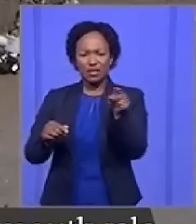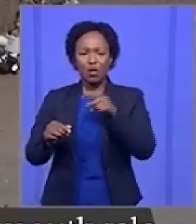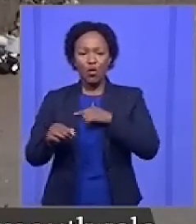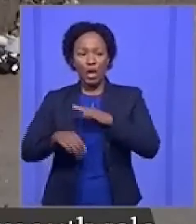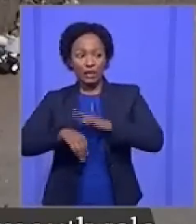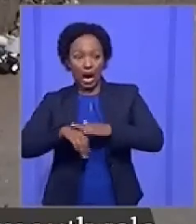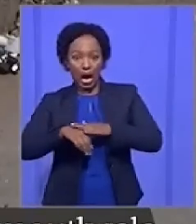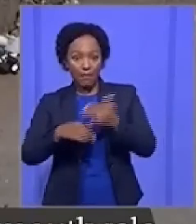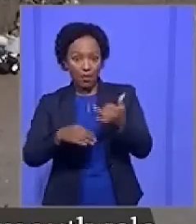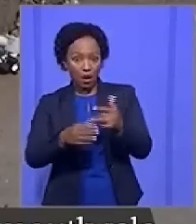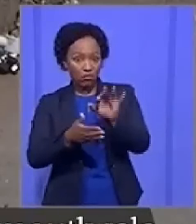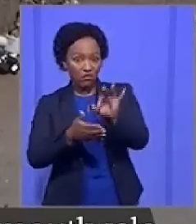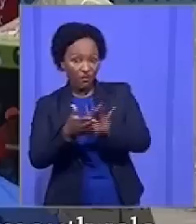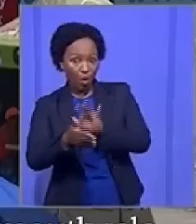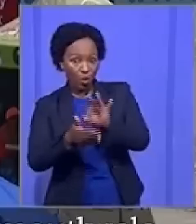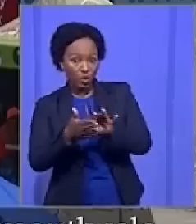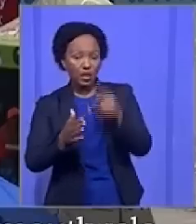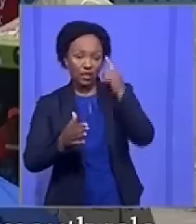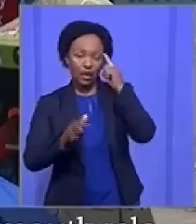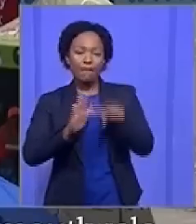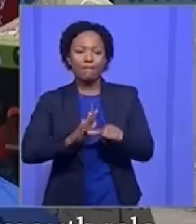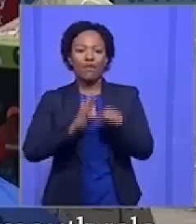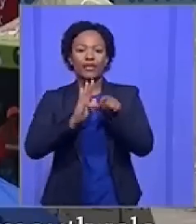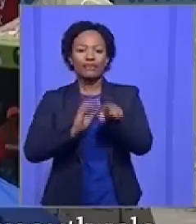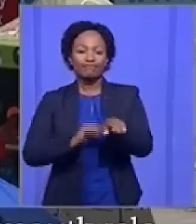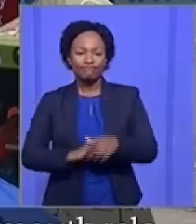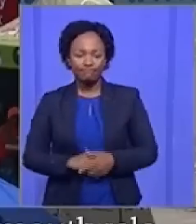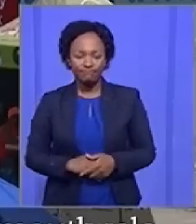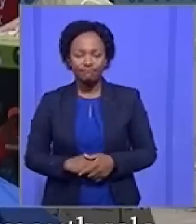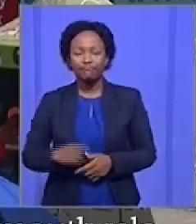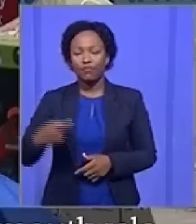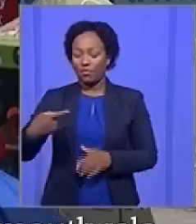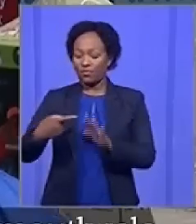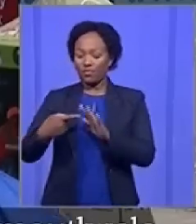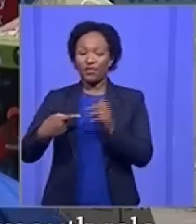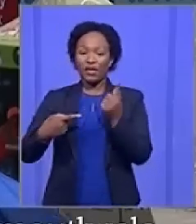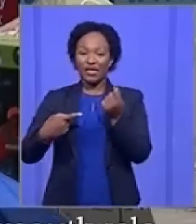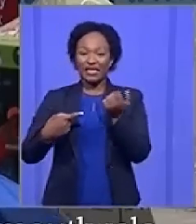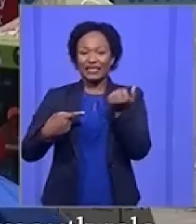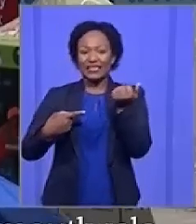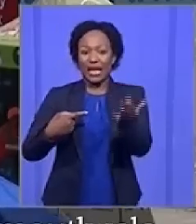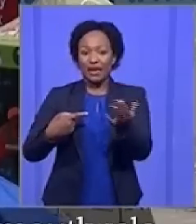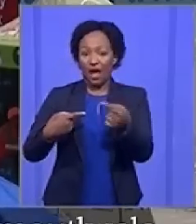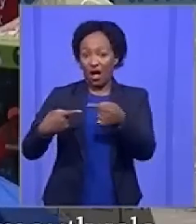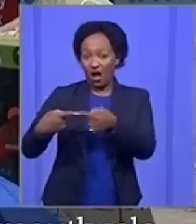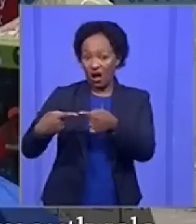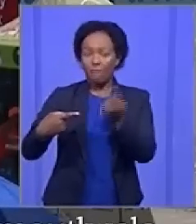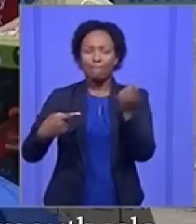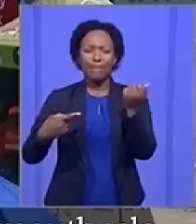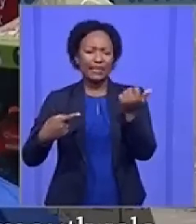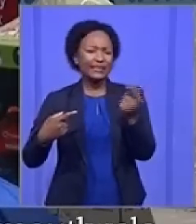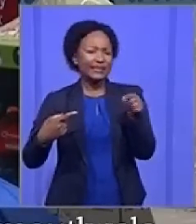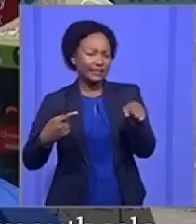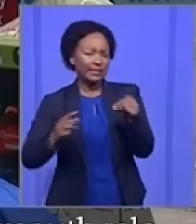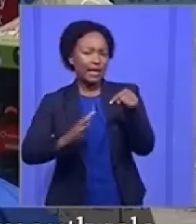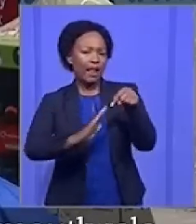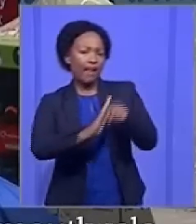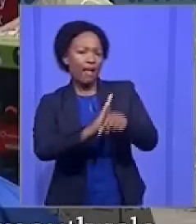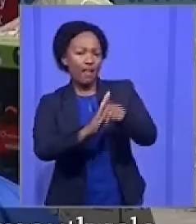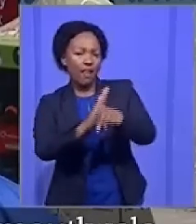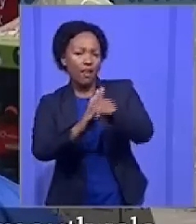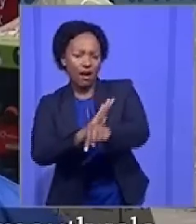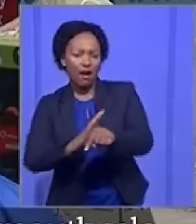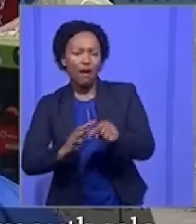nako ya ditlhopho. Kganya dithendara madi ke teng kwa senyuang teng ke tsa gore ha ditirelo tseo di ka busetswa gape